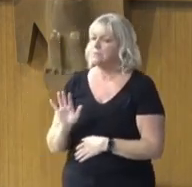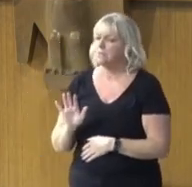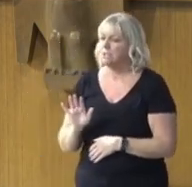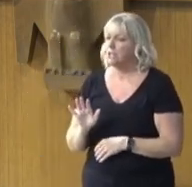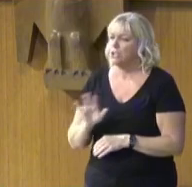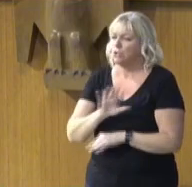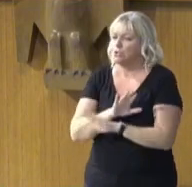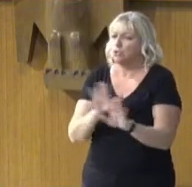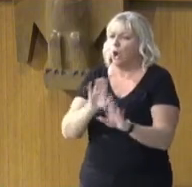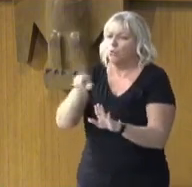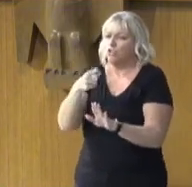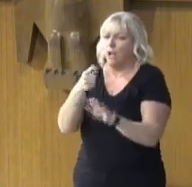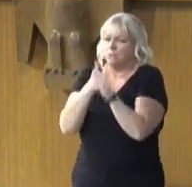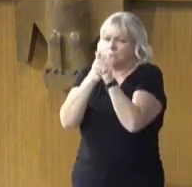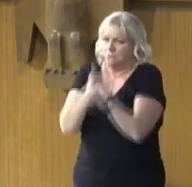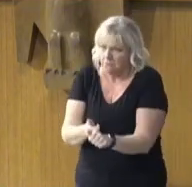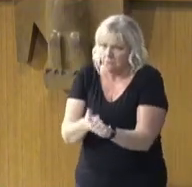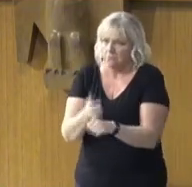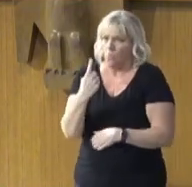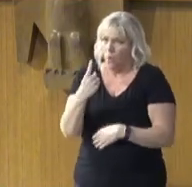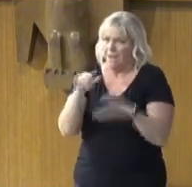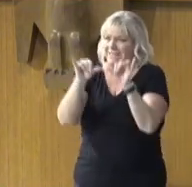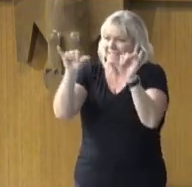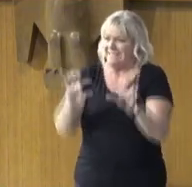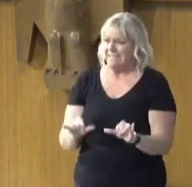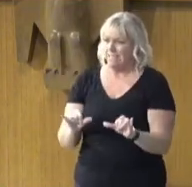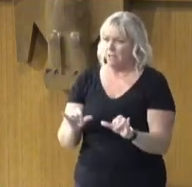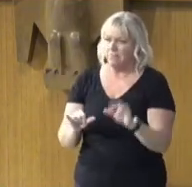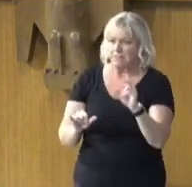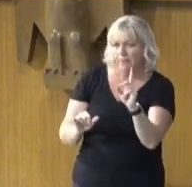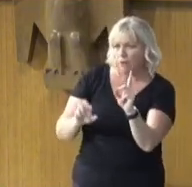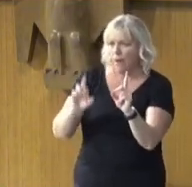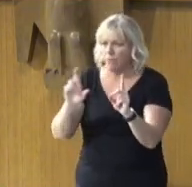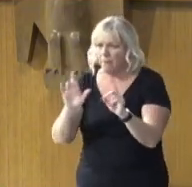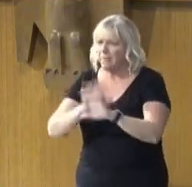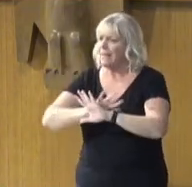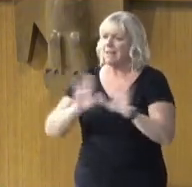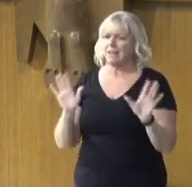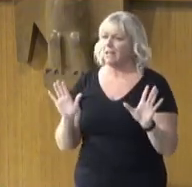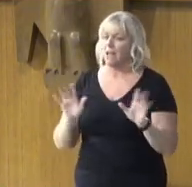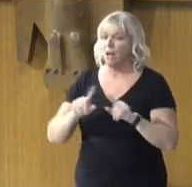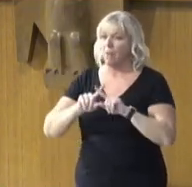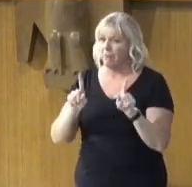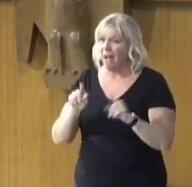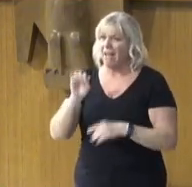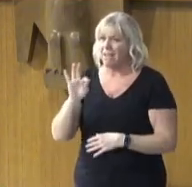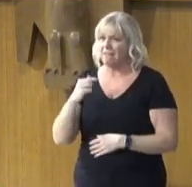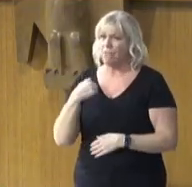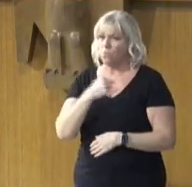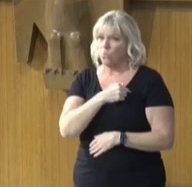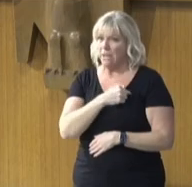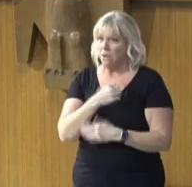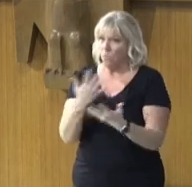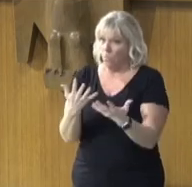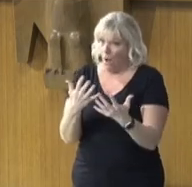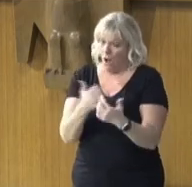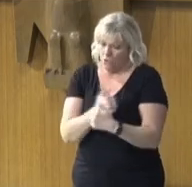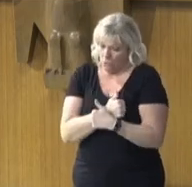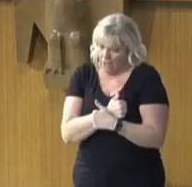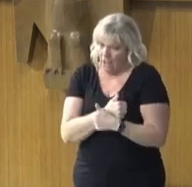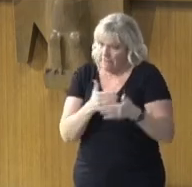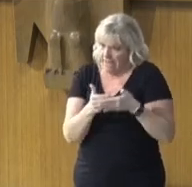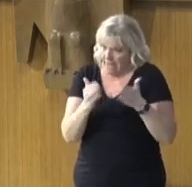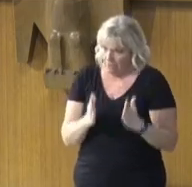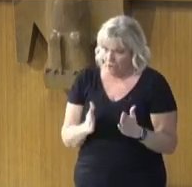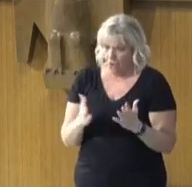candidate as an institution. But again, if we are all working to love our neighbors and work for